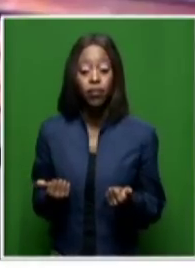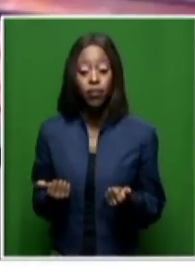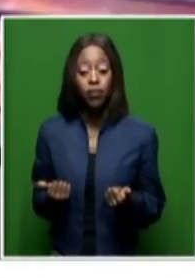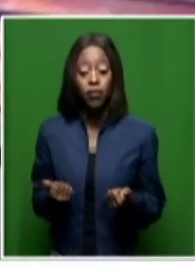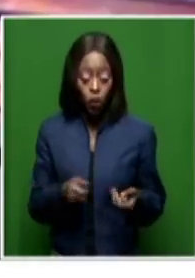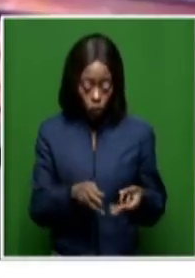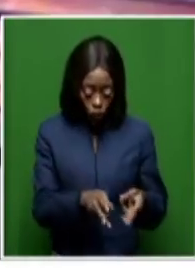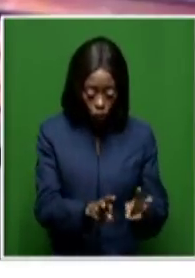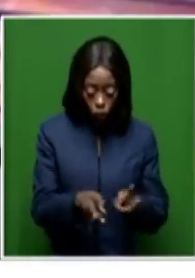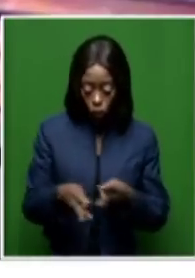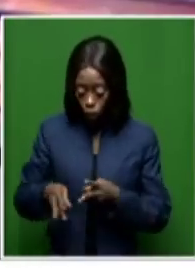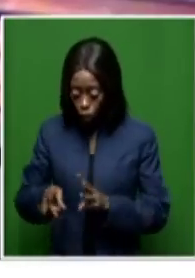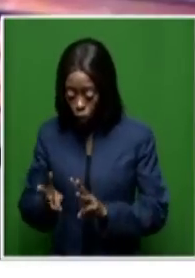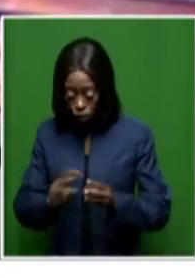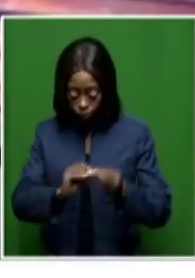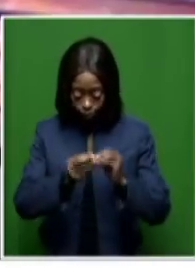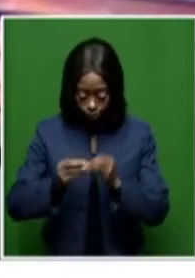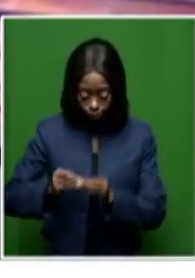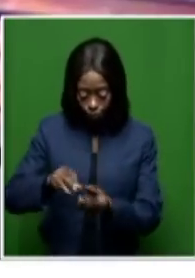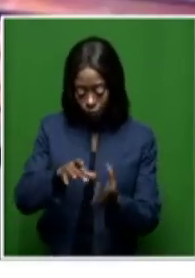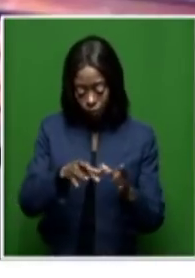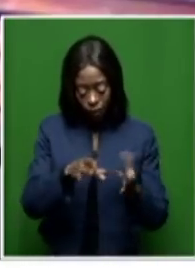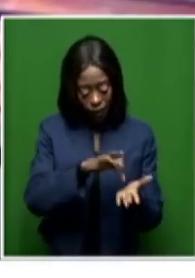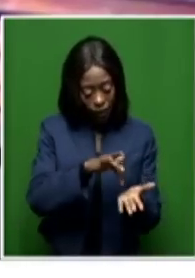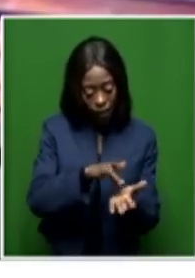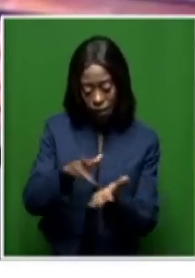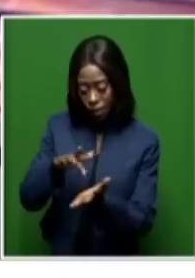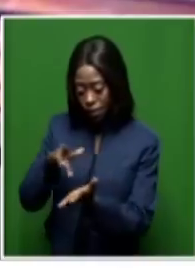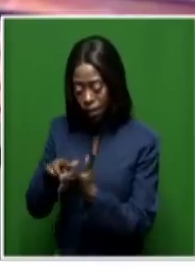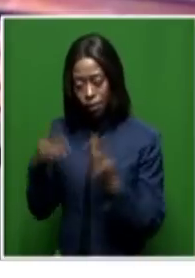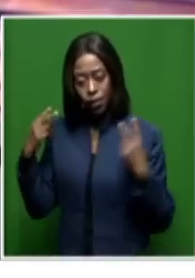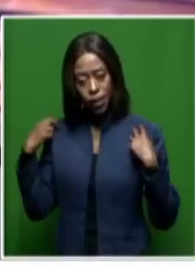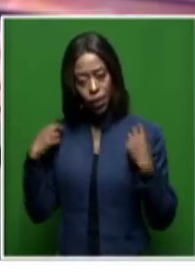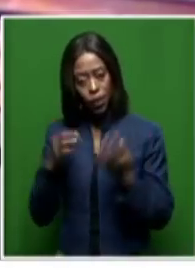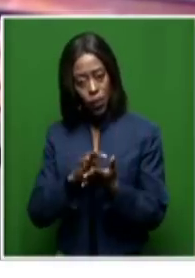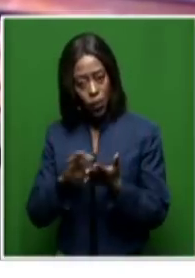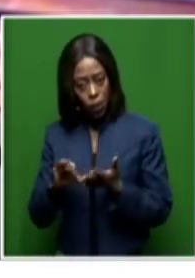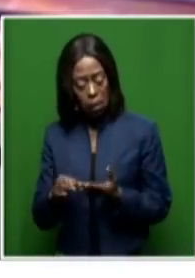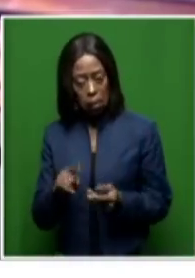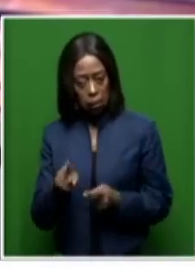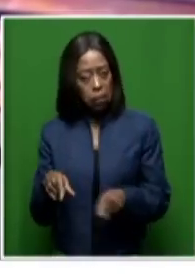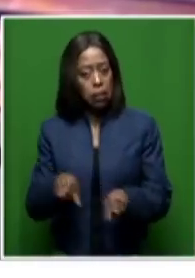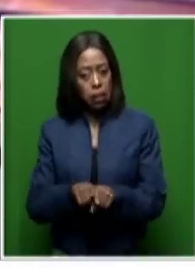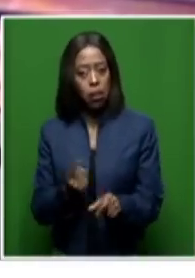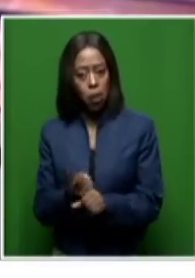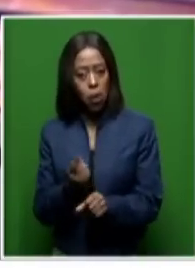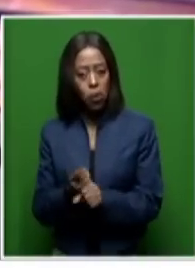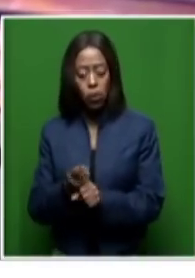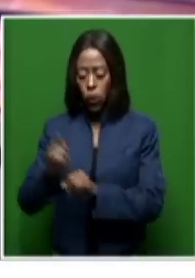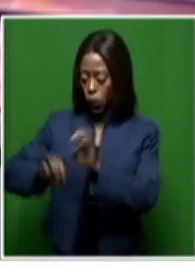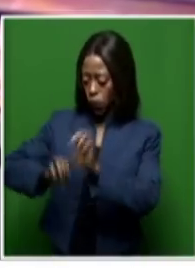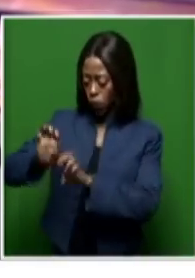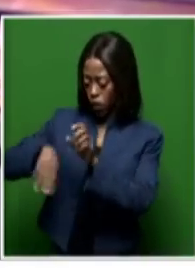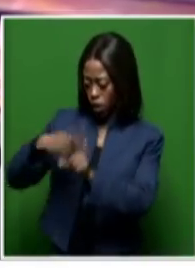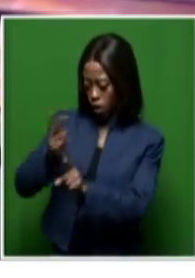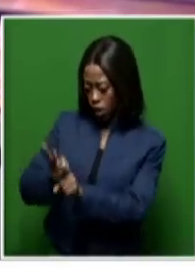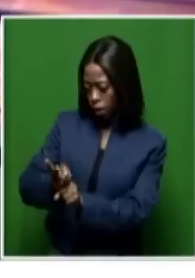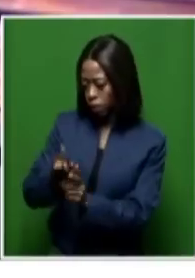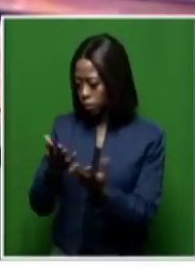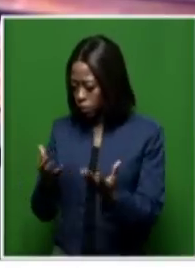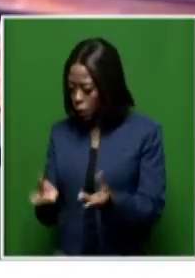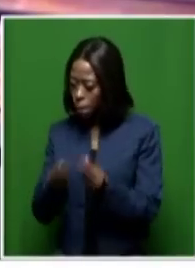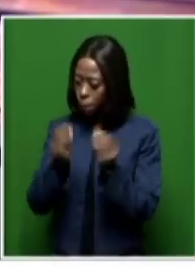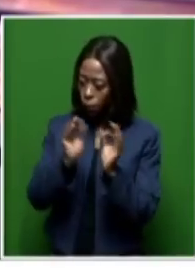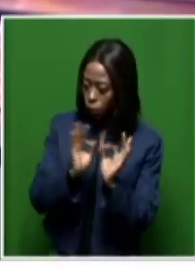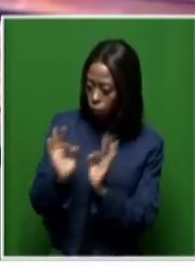being resuscitated, security contracts are being also re-evaluated and getting the